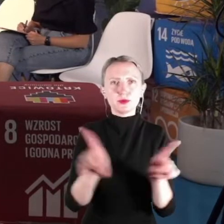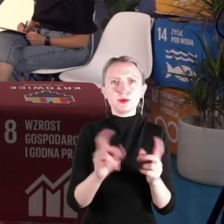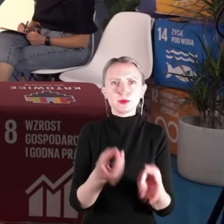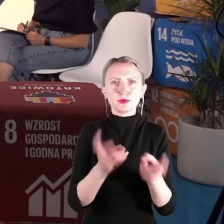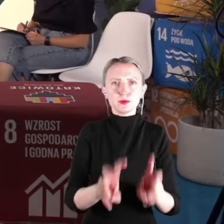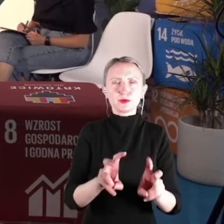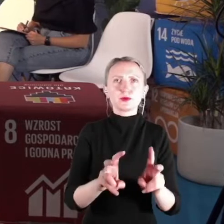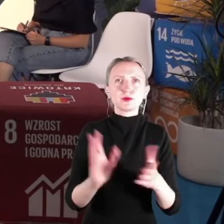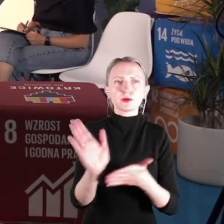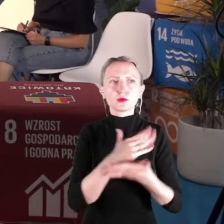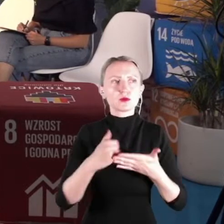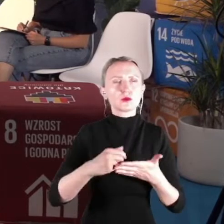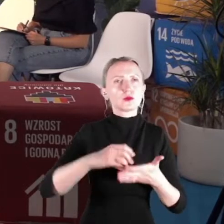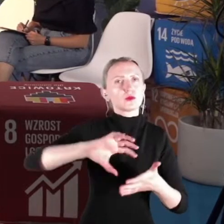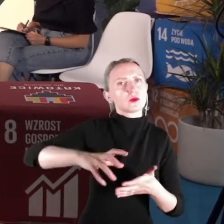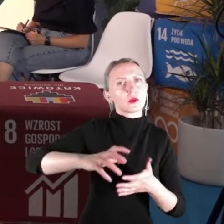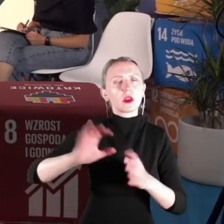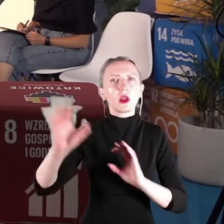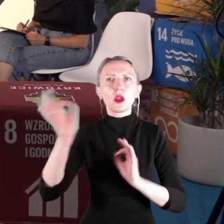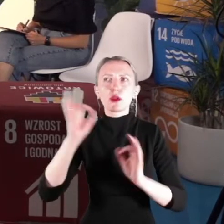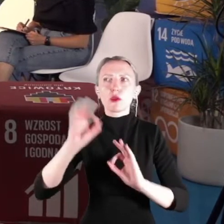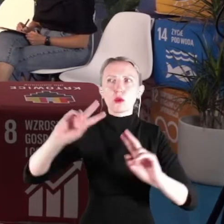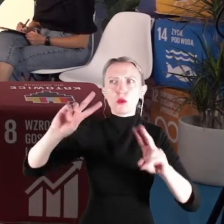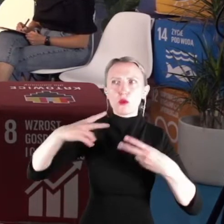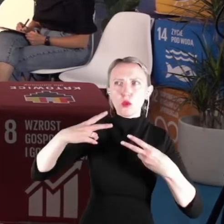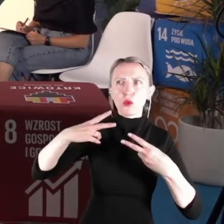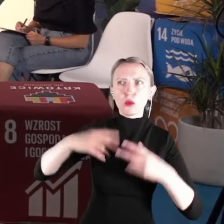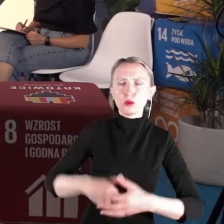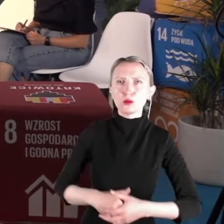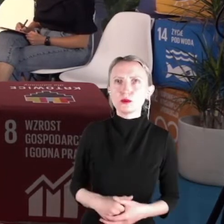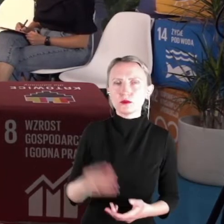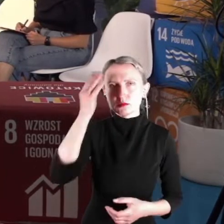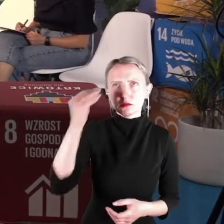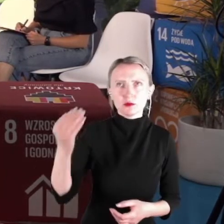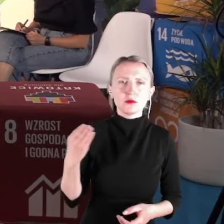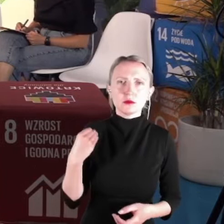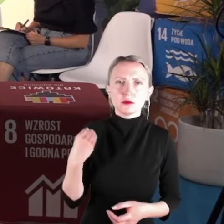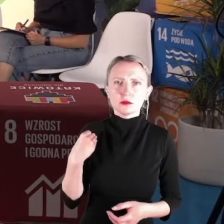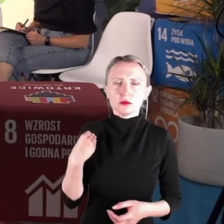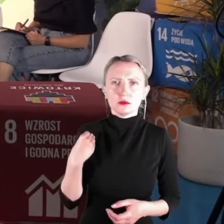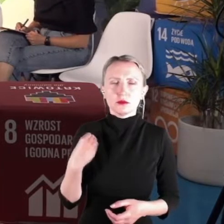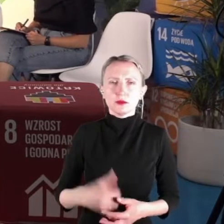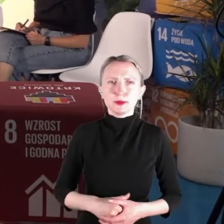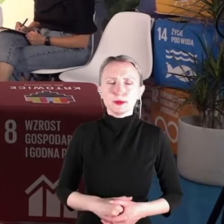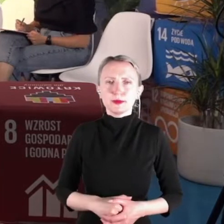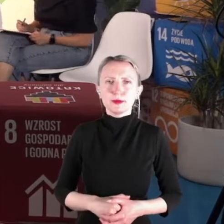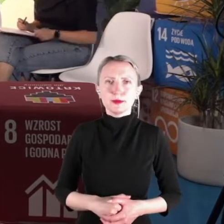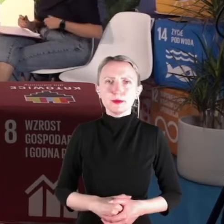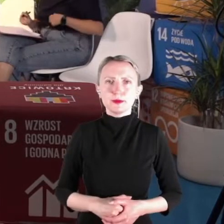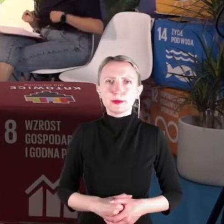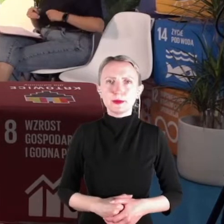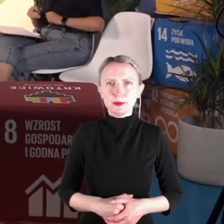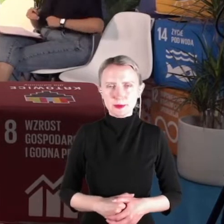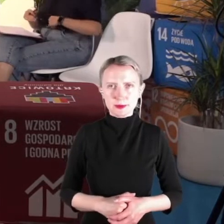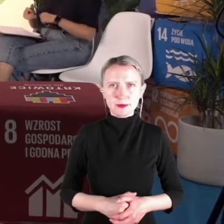participation. In order to relate the community to the wider urban fabric, the participants realize excursions, get to